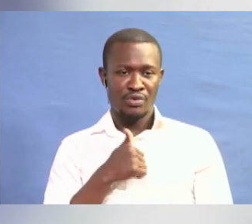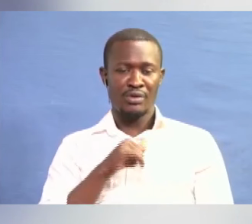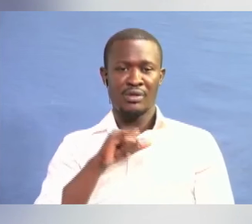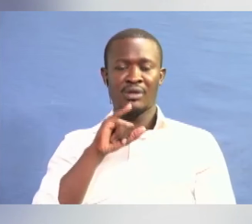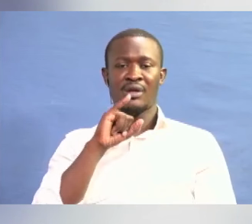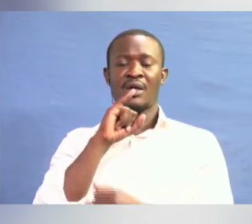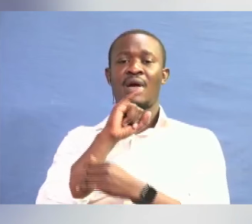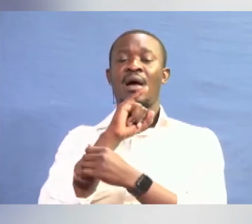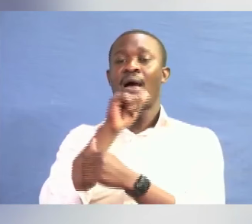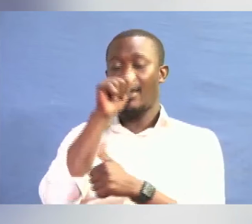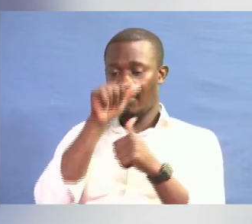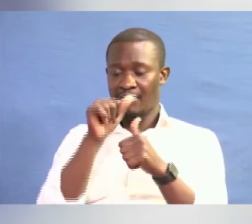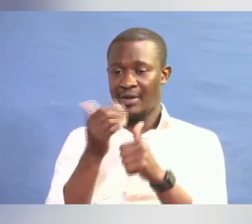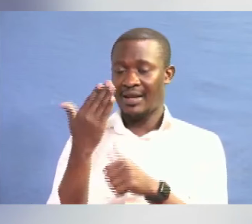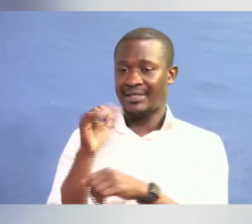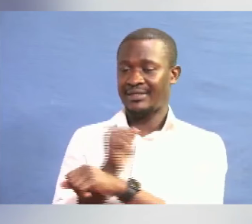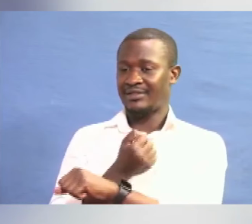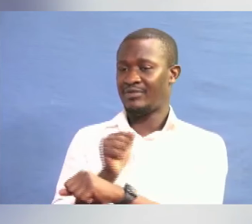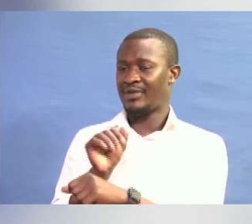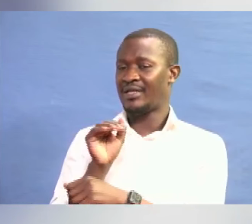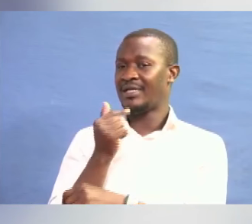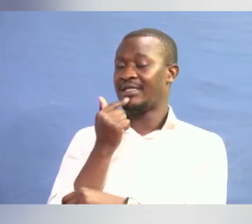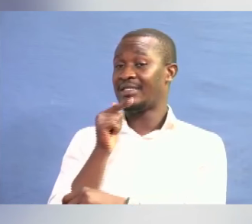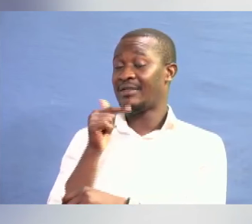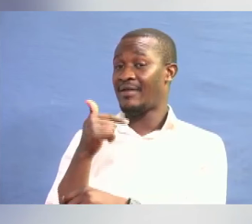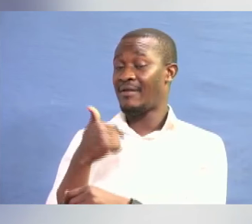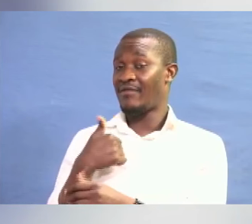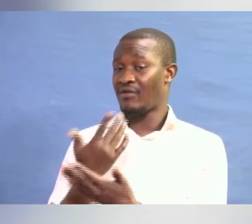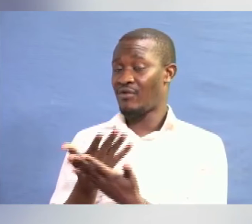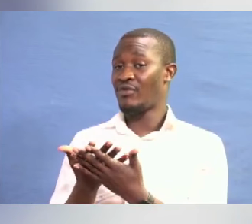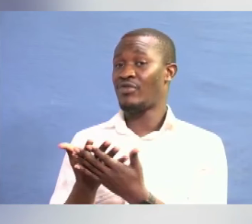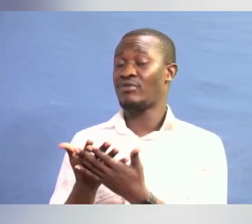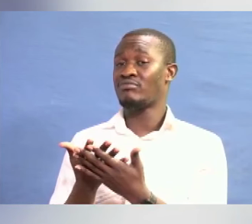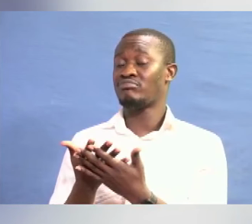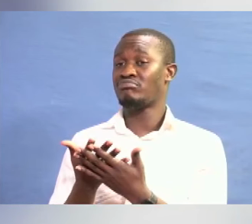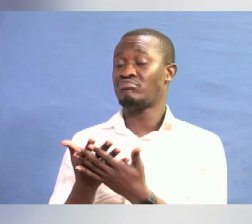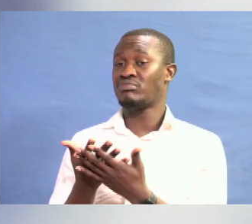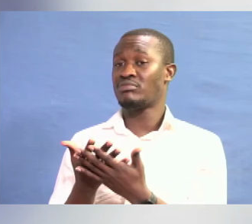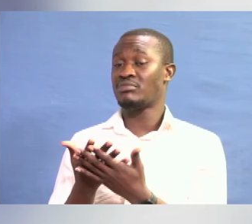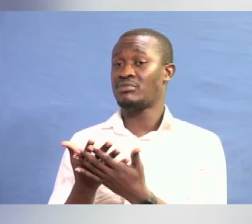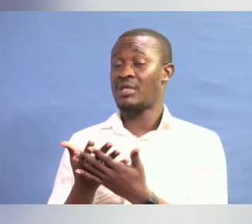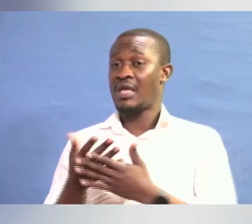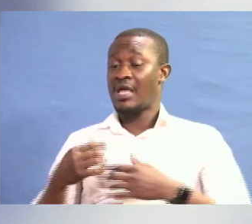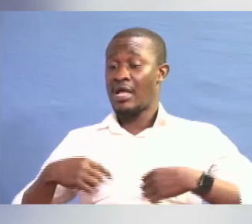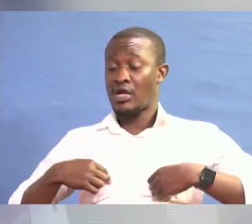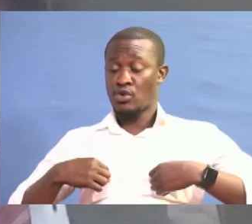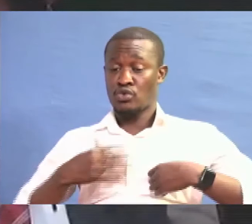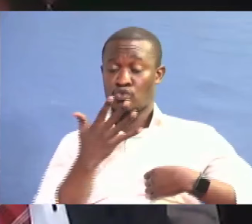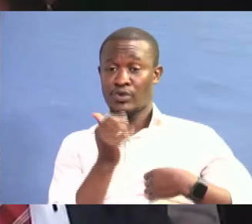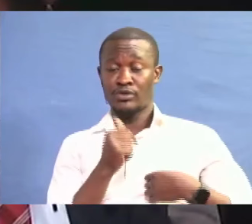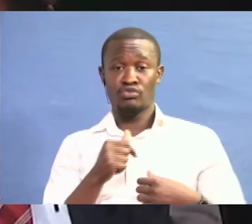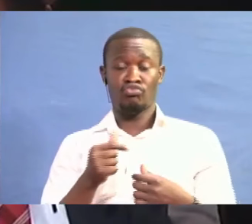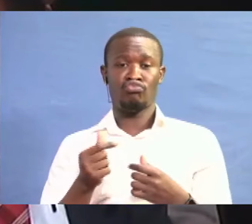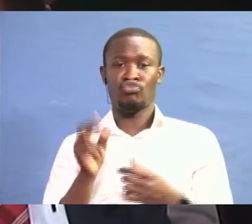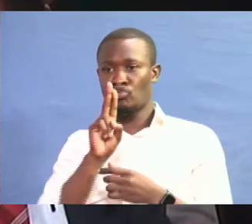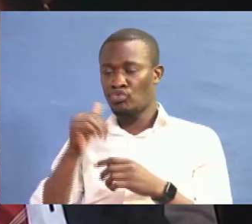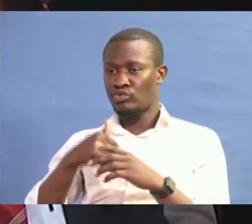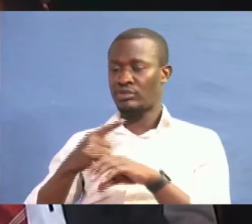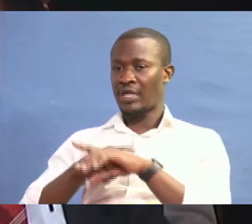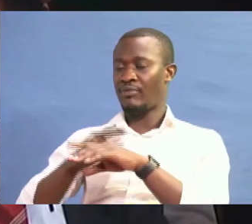last semester she was explaining to me on the clothes she would like to wear for her graduation day. It